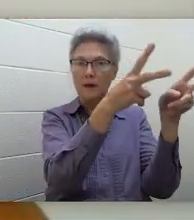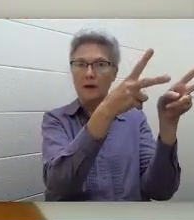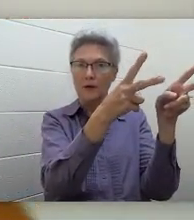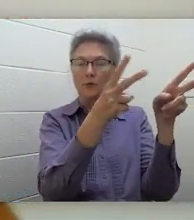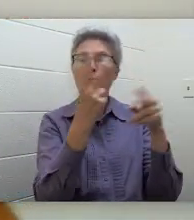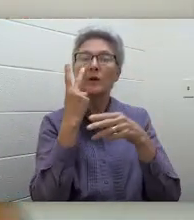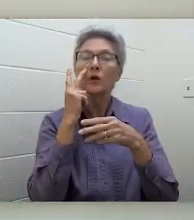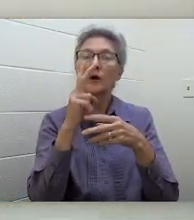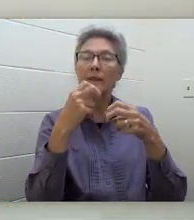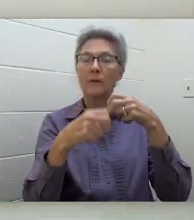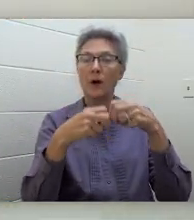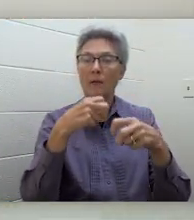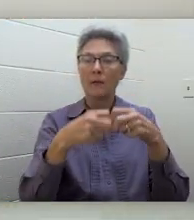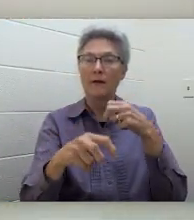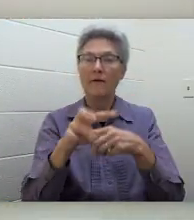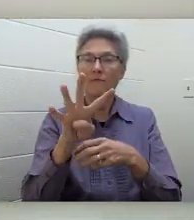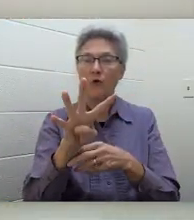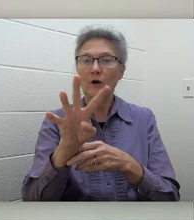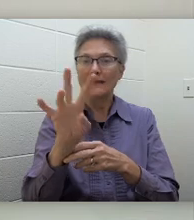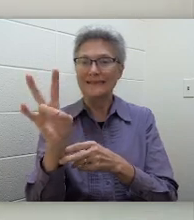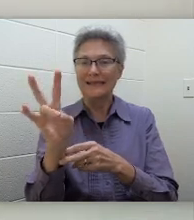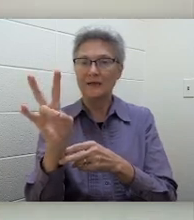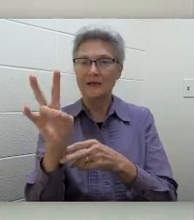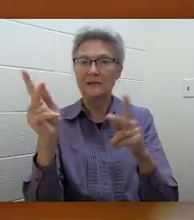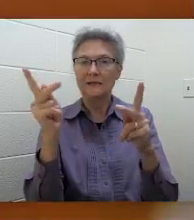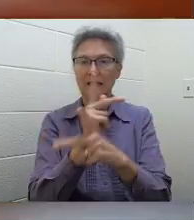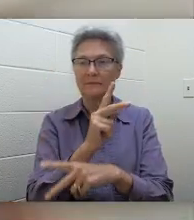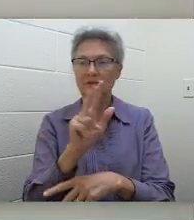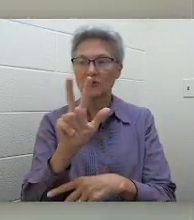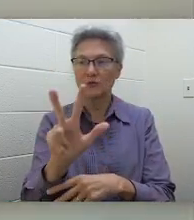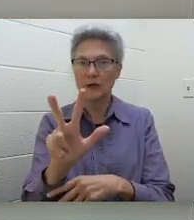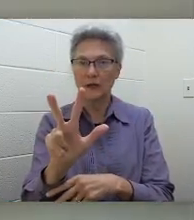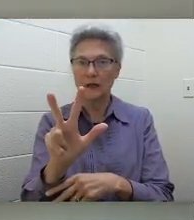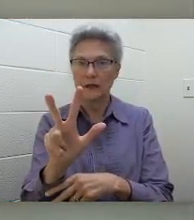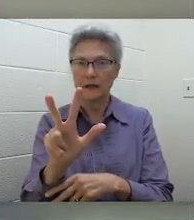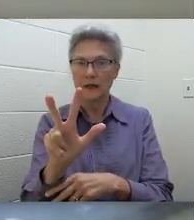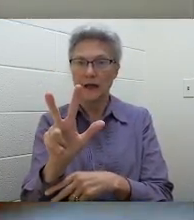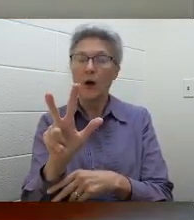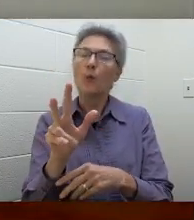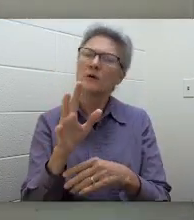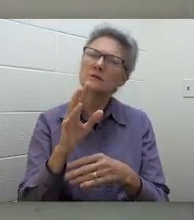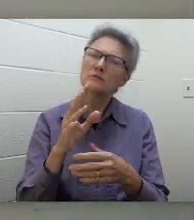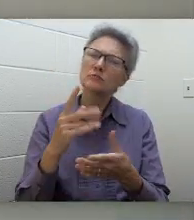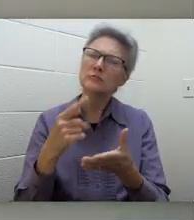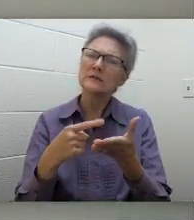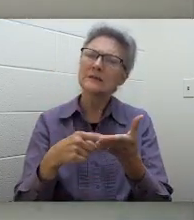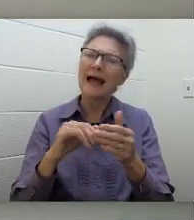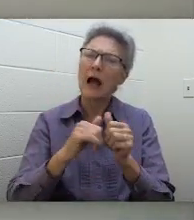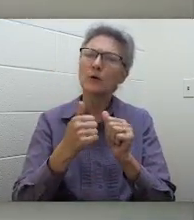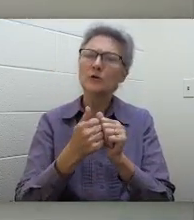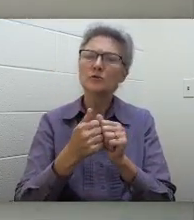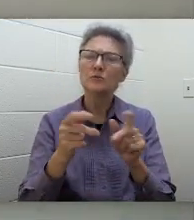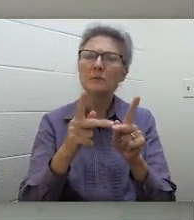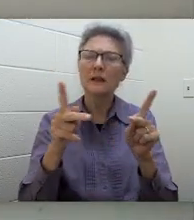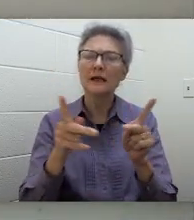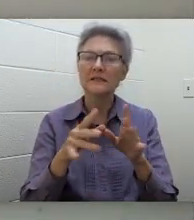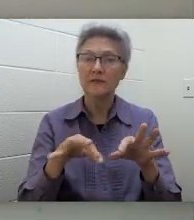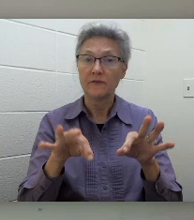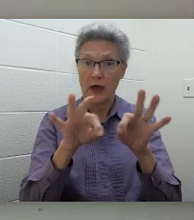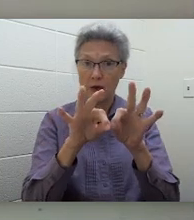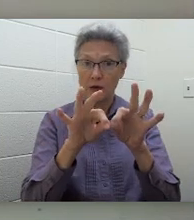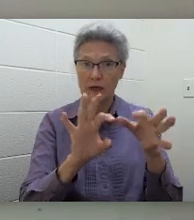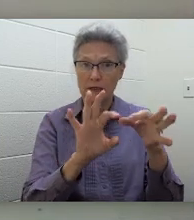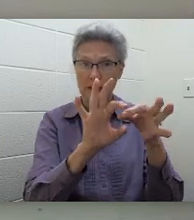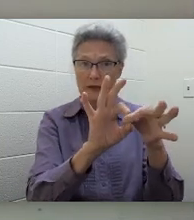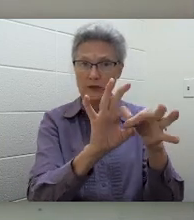problem 47 times 3. And we're going to talk about how we're going to use place value and connect